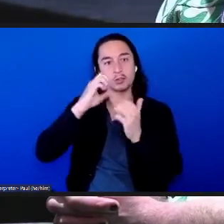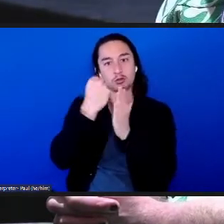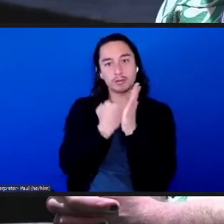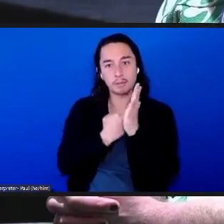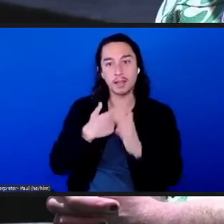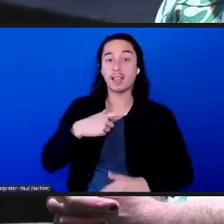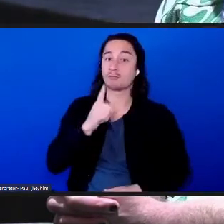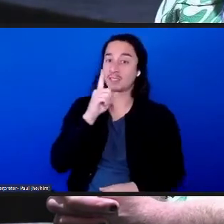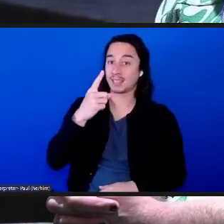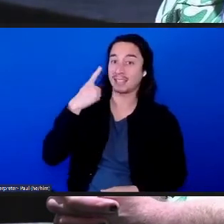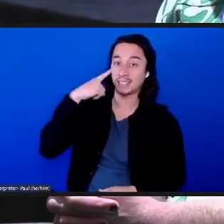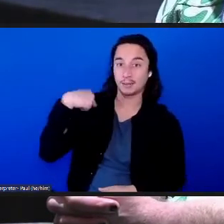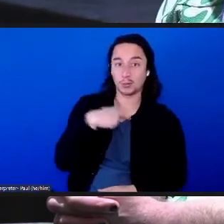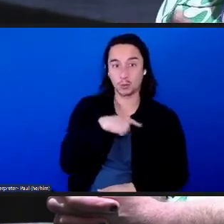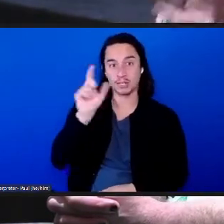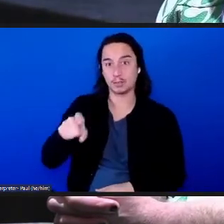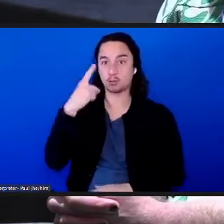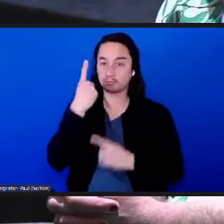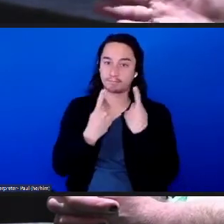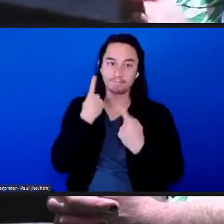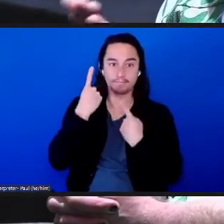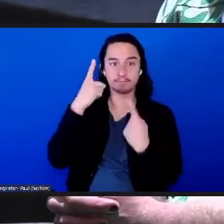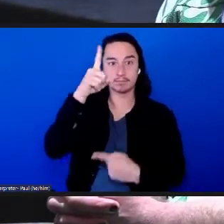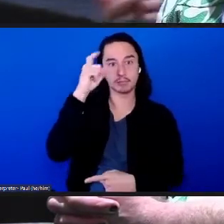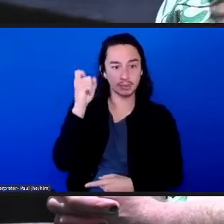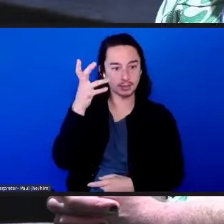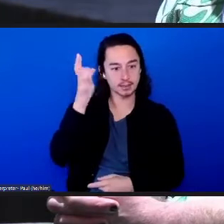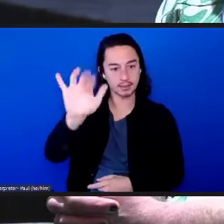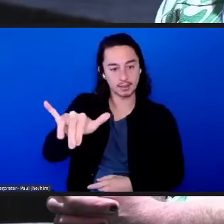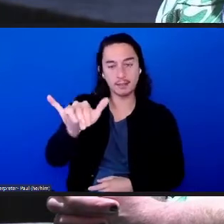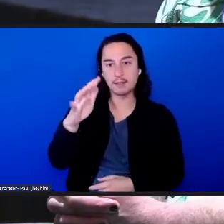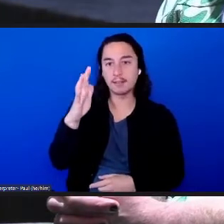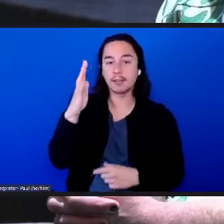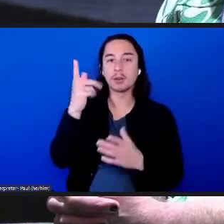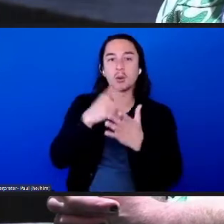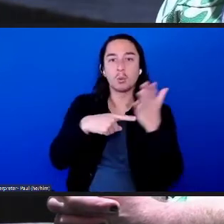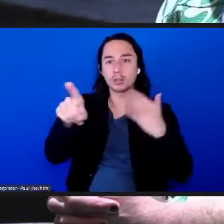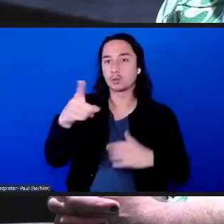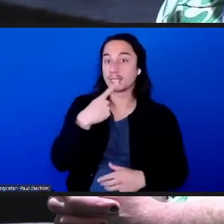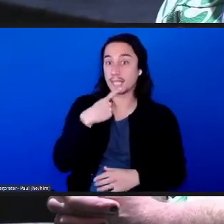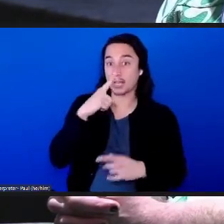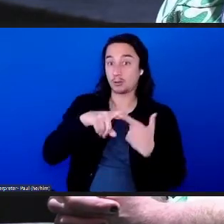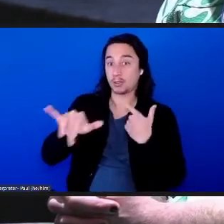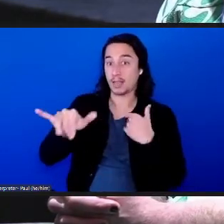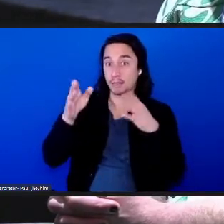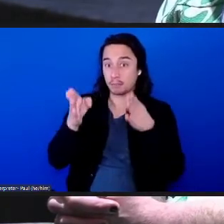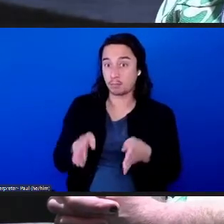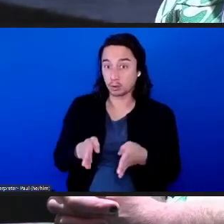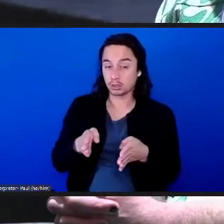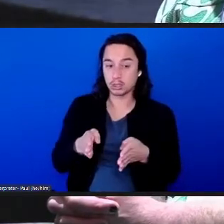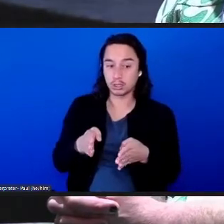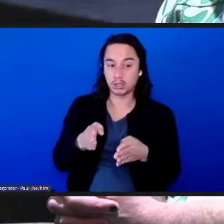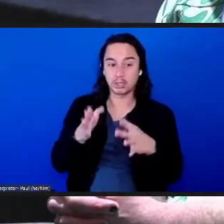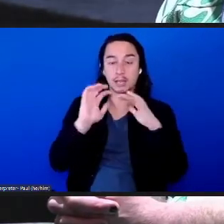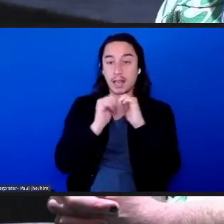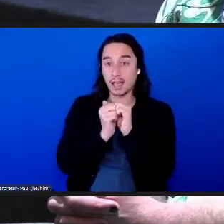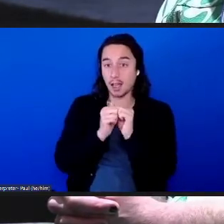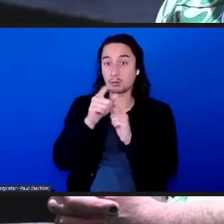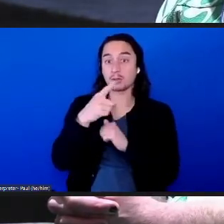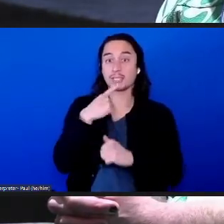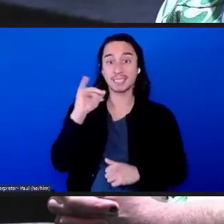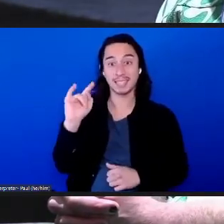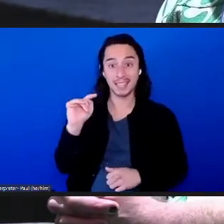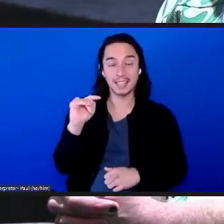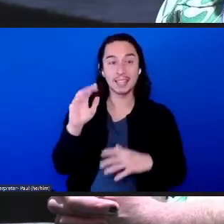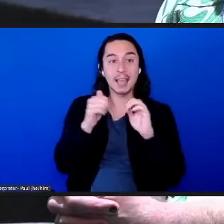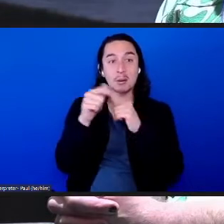really do think we need to think about that, because that what you say to that person and how you say it and how you